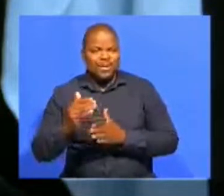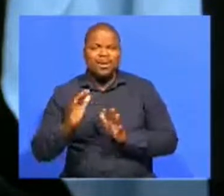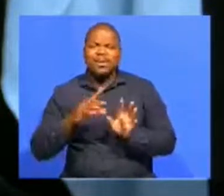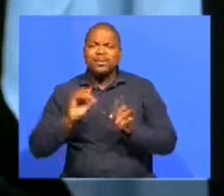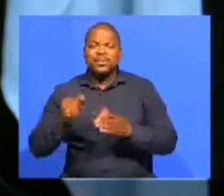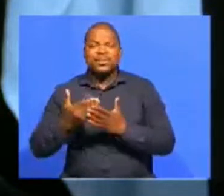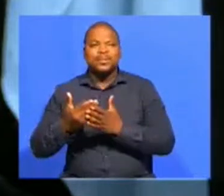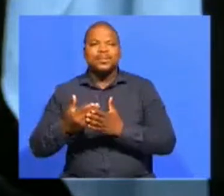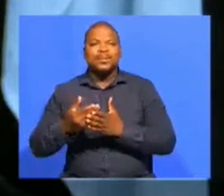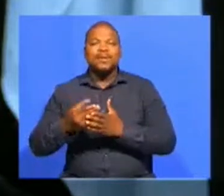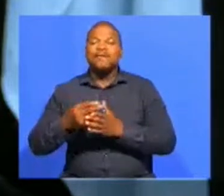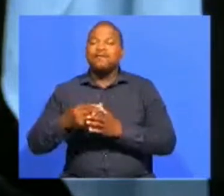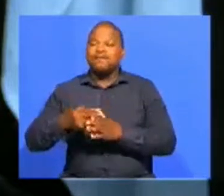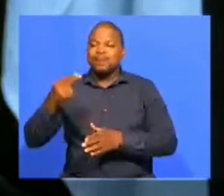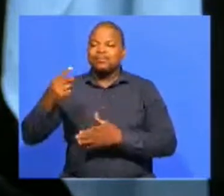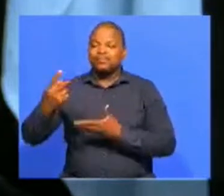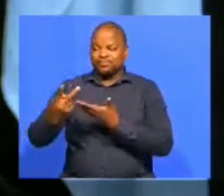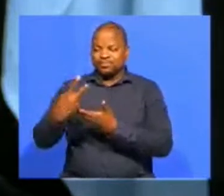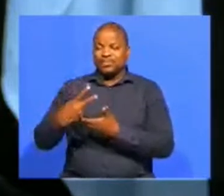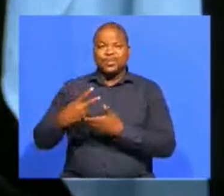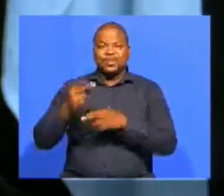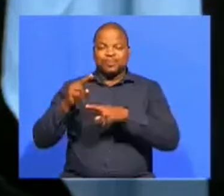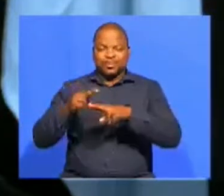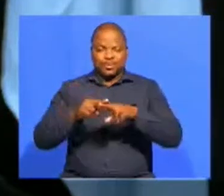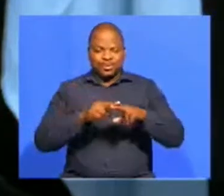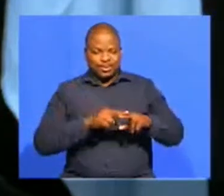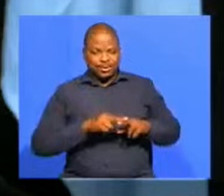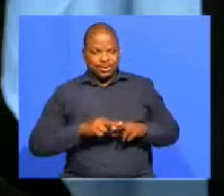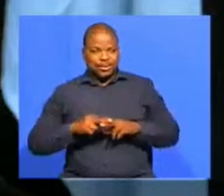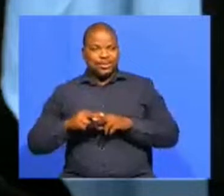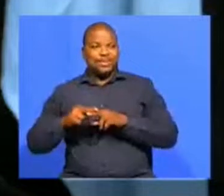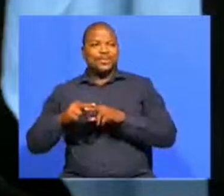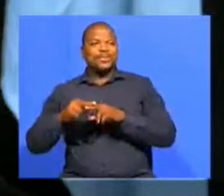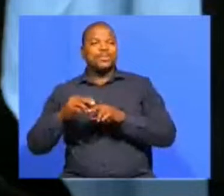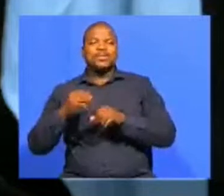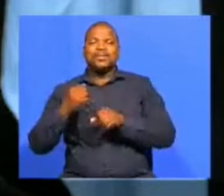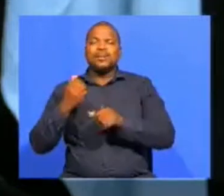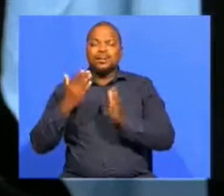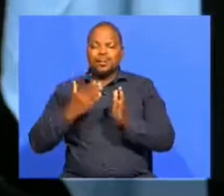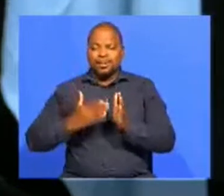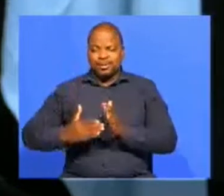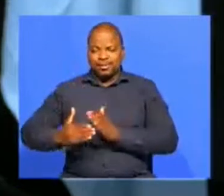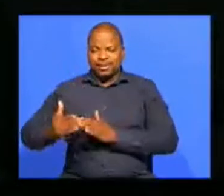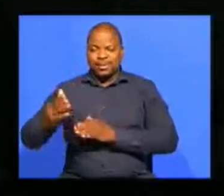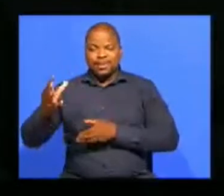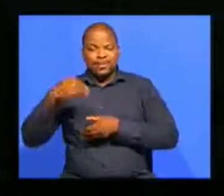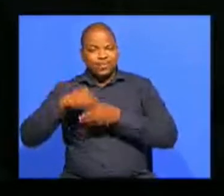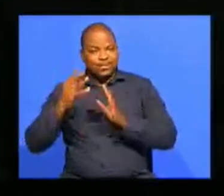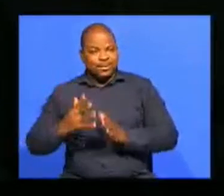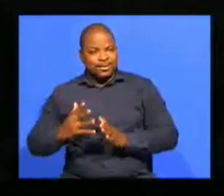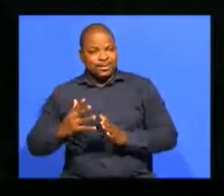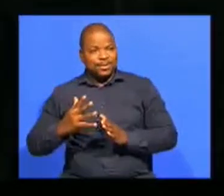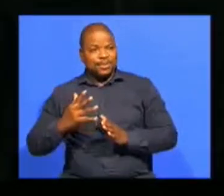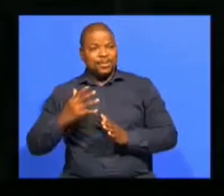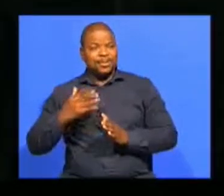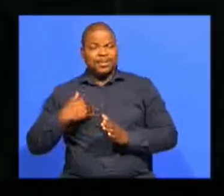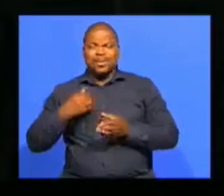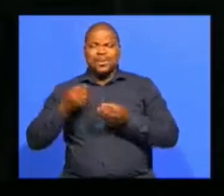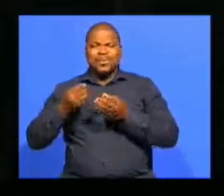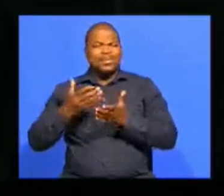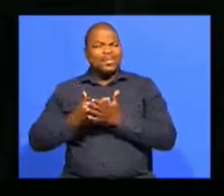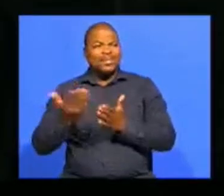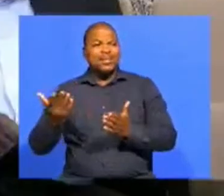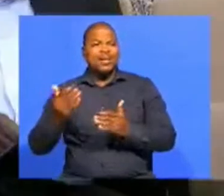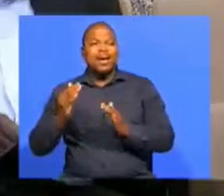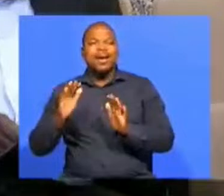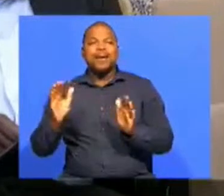can, they finally came and sat down, and we worked out an arrangement now where investors are not likely to lose anything